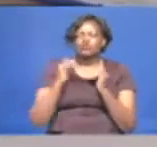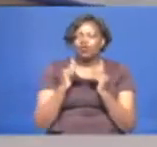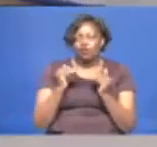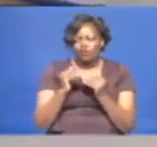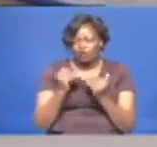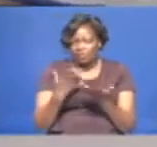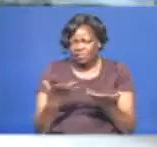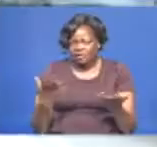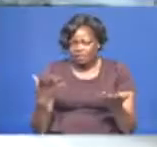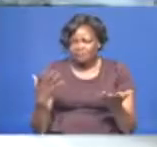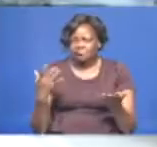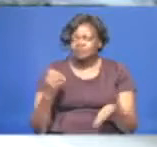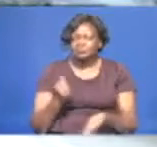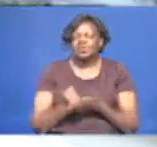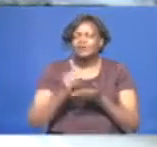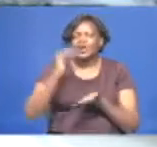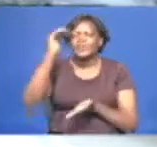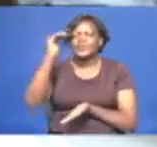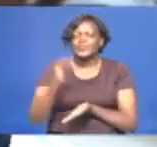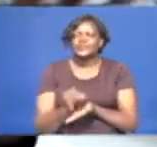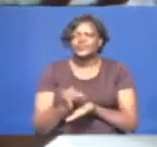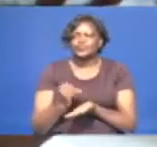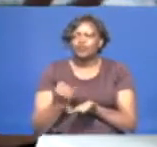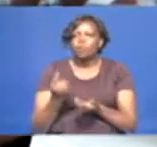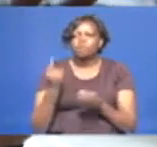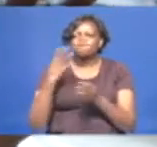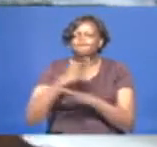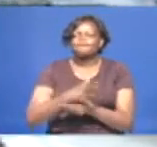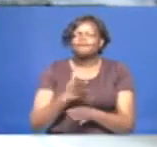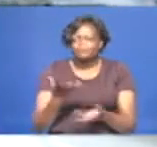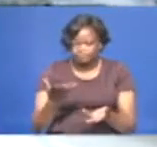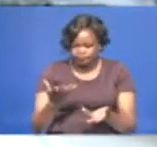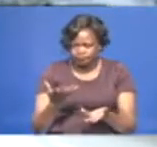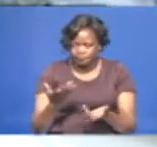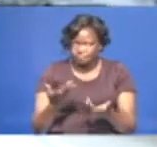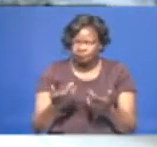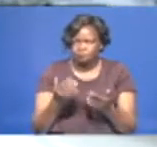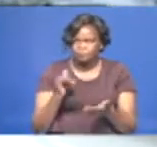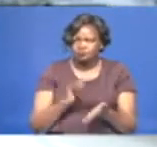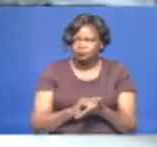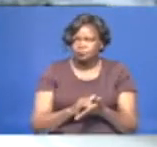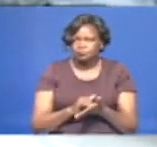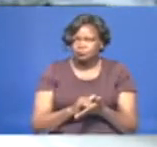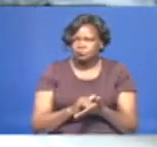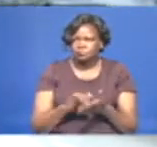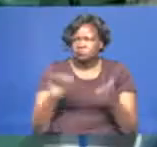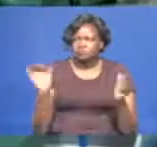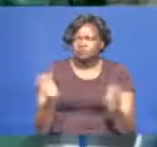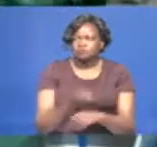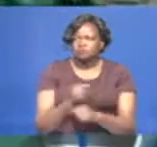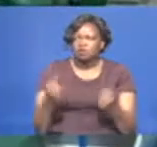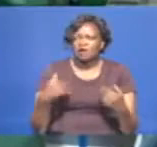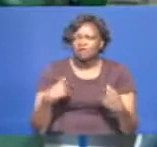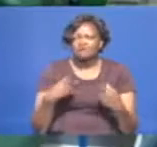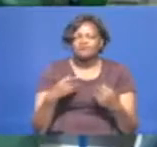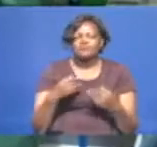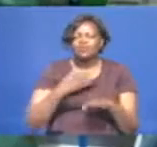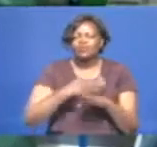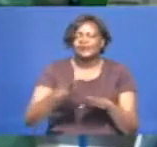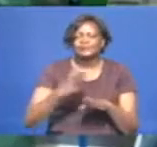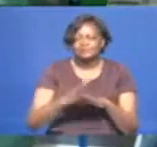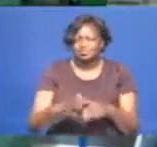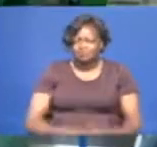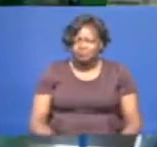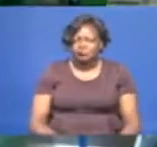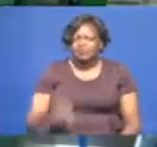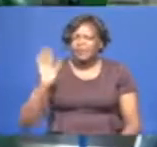in reducing overflow for the bagging unit so that we cannot have spillage. Yeah? At the packing